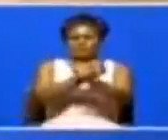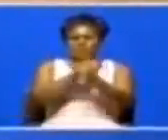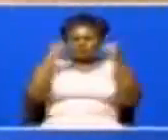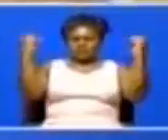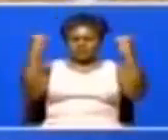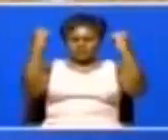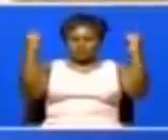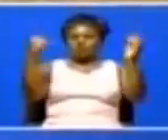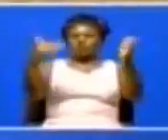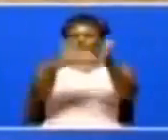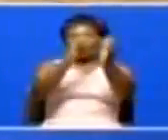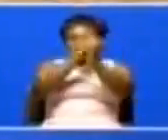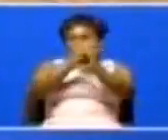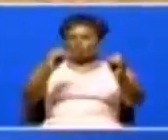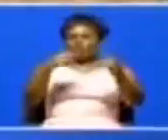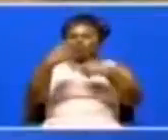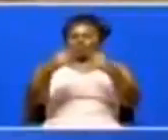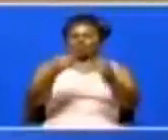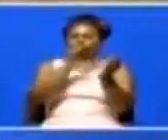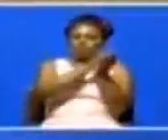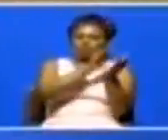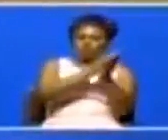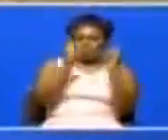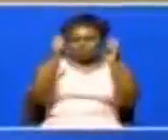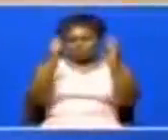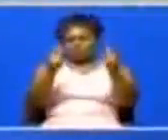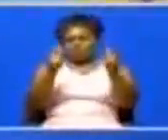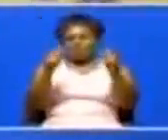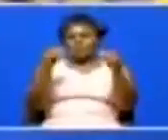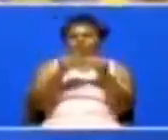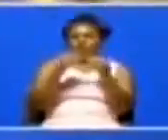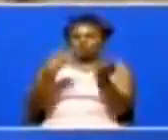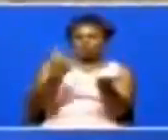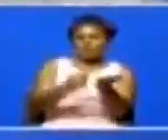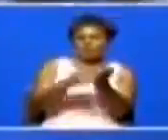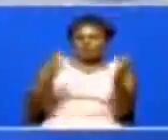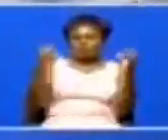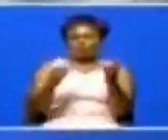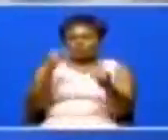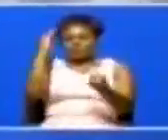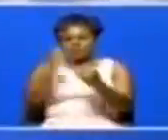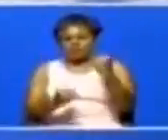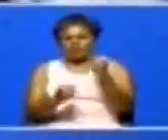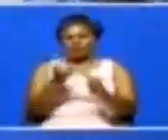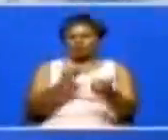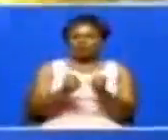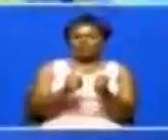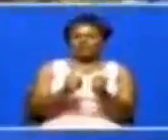Girls could not be stopped from retaining their title as they faced Old Kampala in the final match. Thank